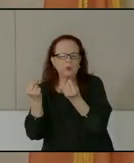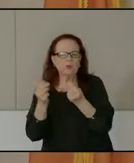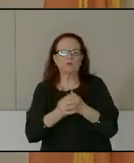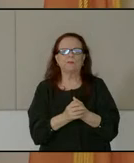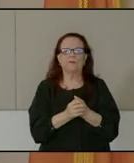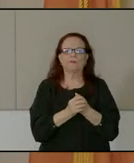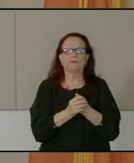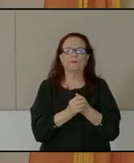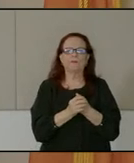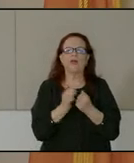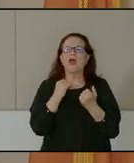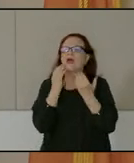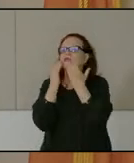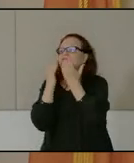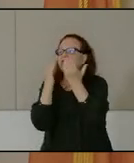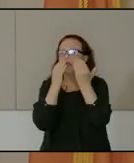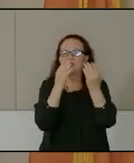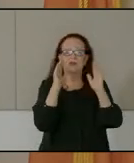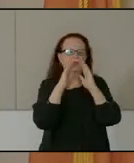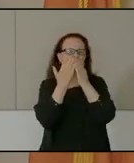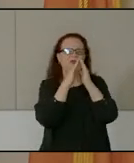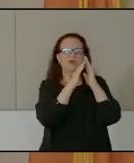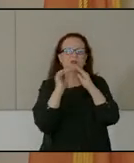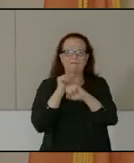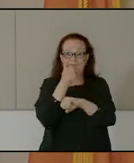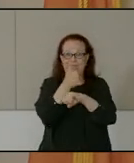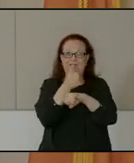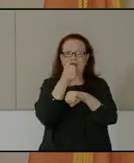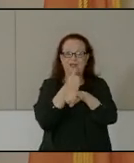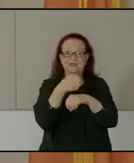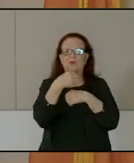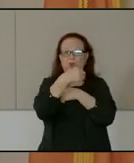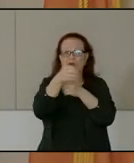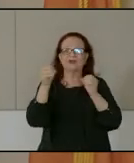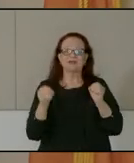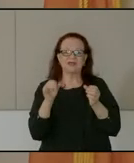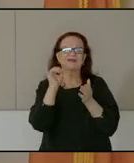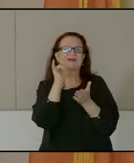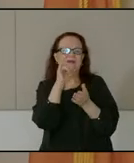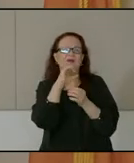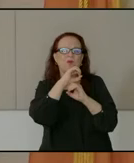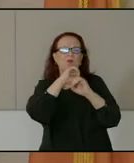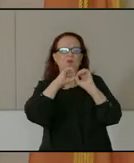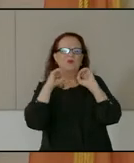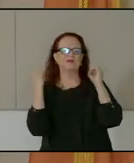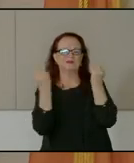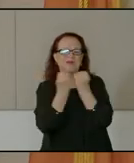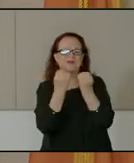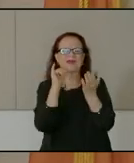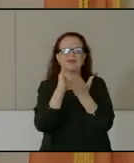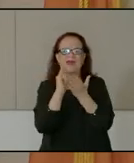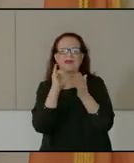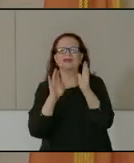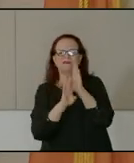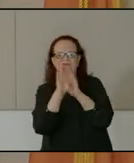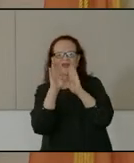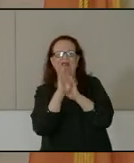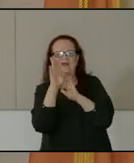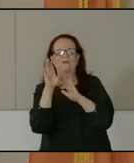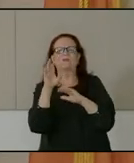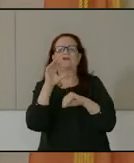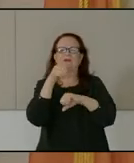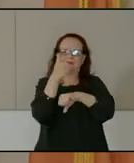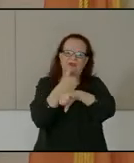I would thank the community-based organizations who assisted us in developing the foundation for the Office of Immigrant